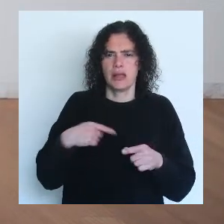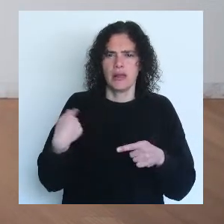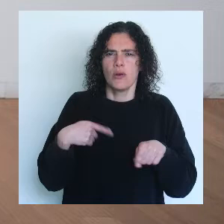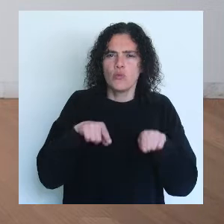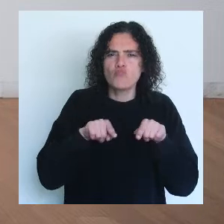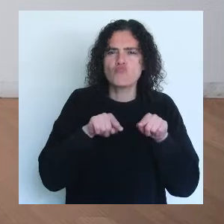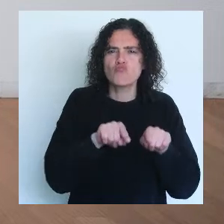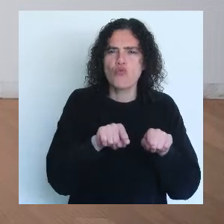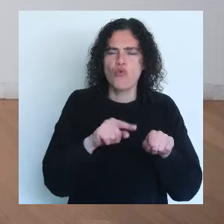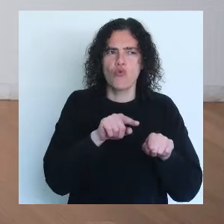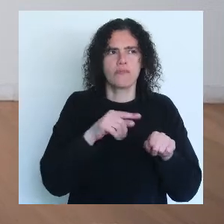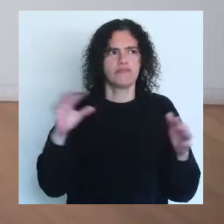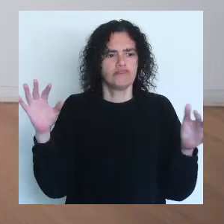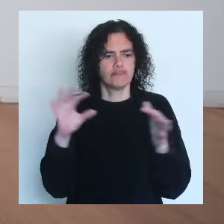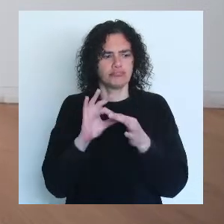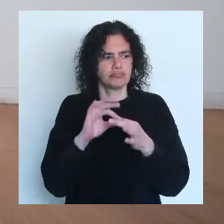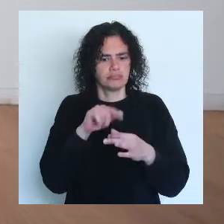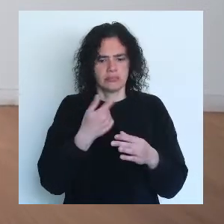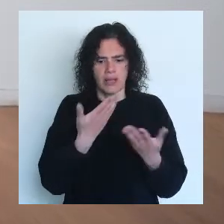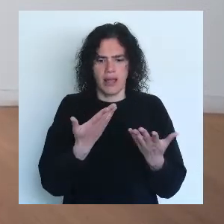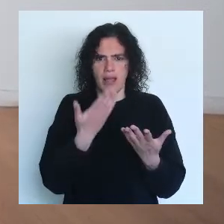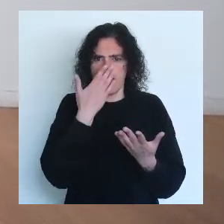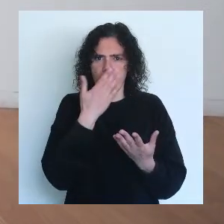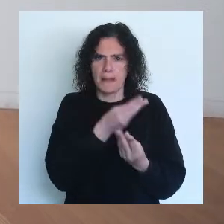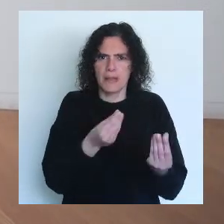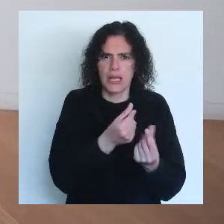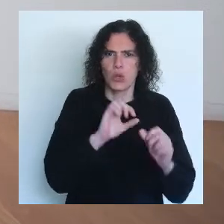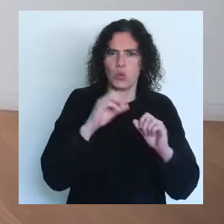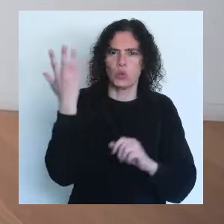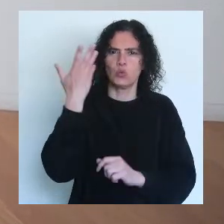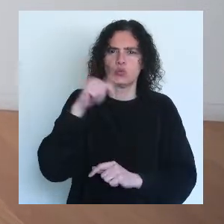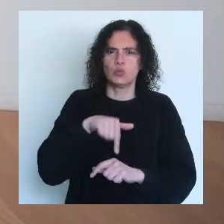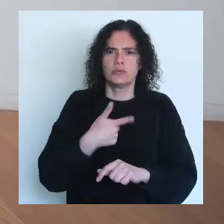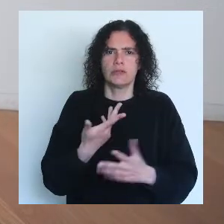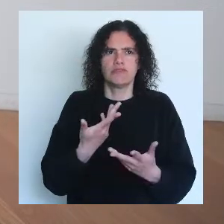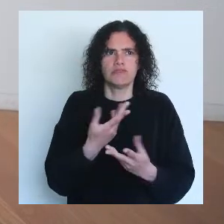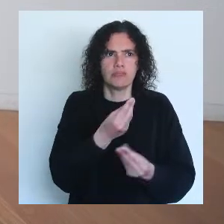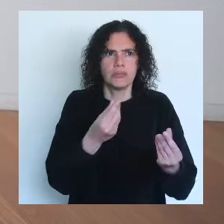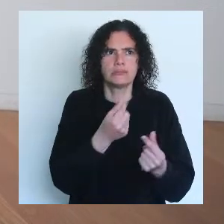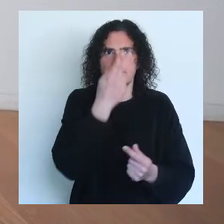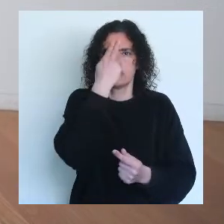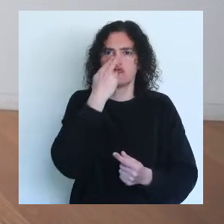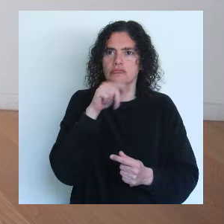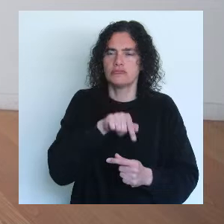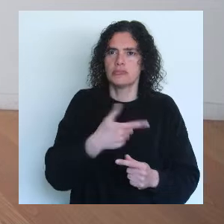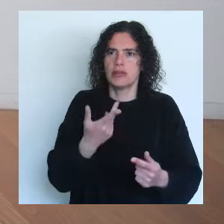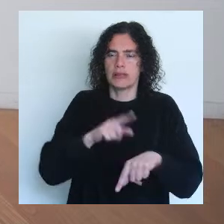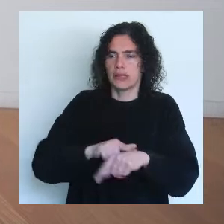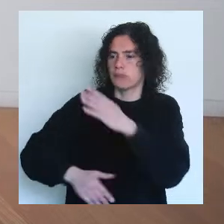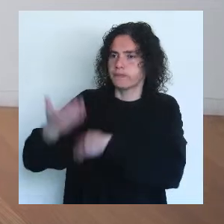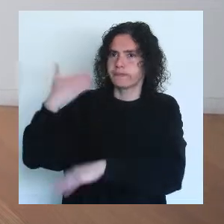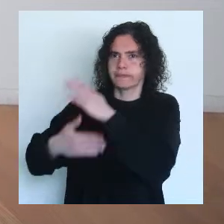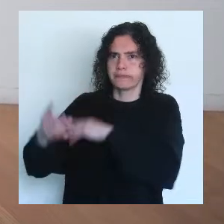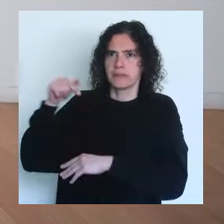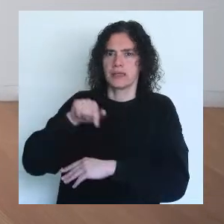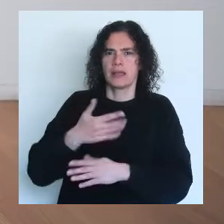absolutely synchronized with almost the material culture of their time, the material history